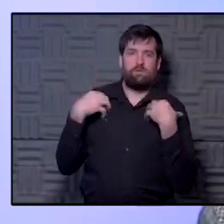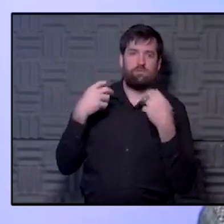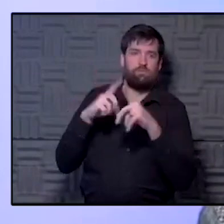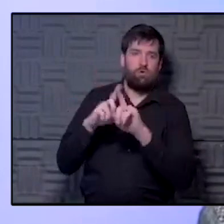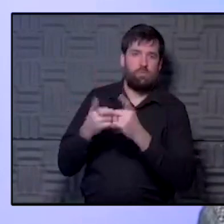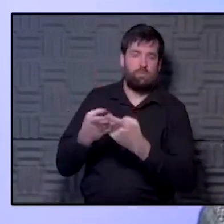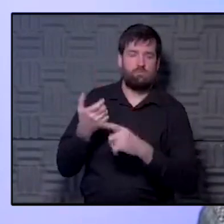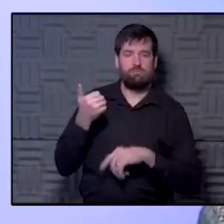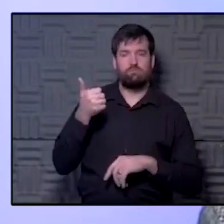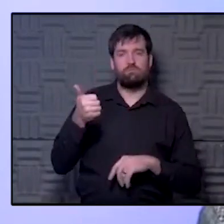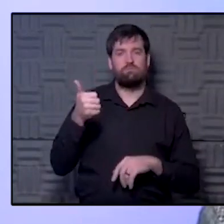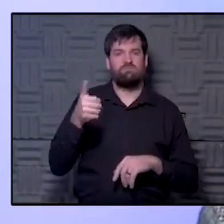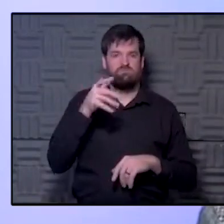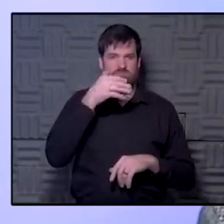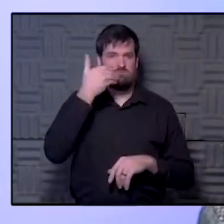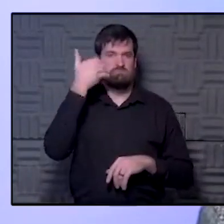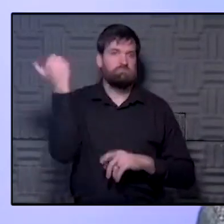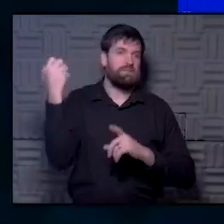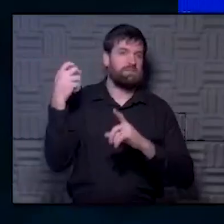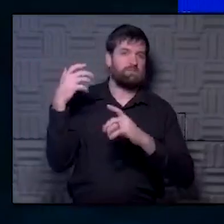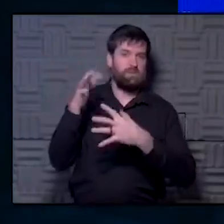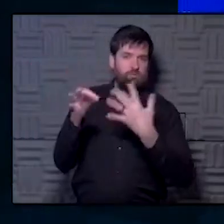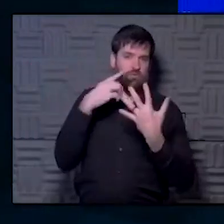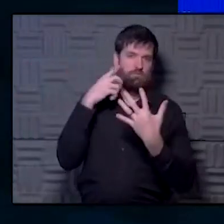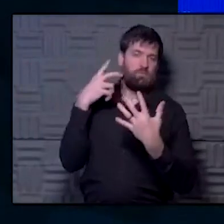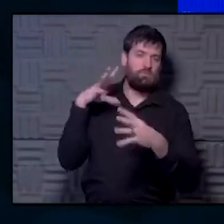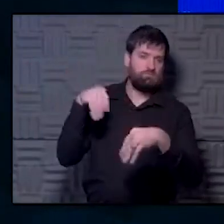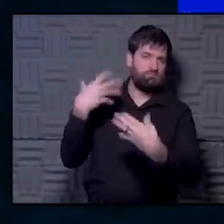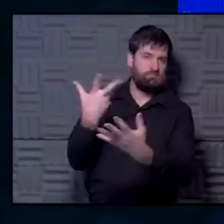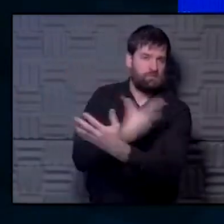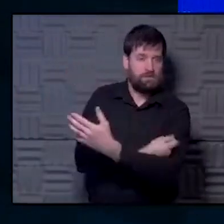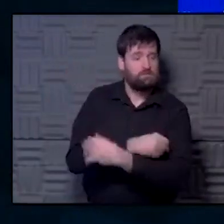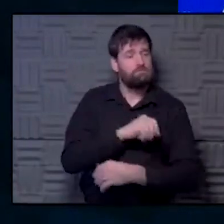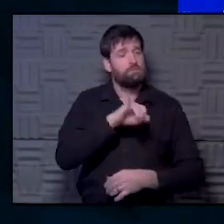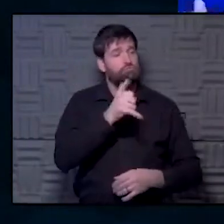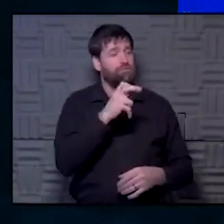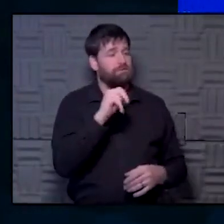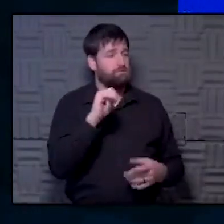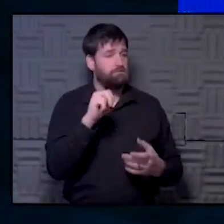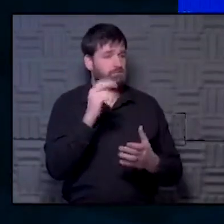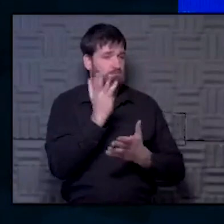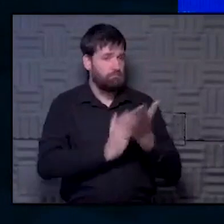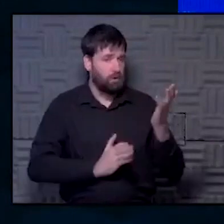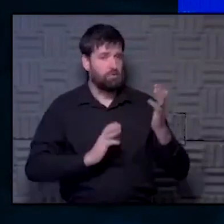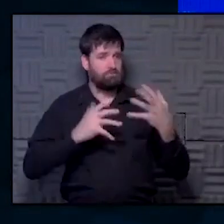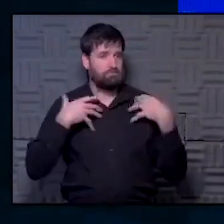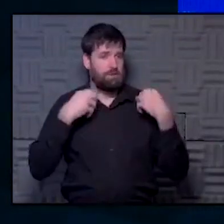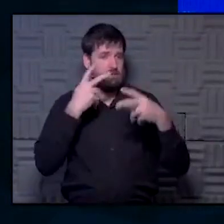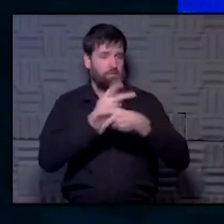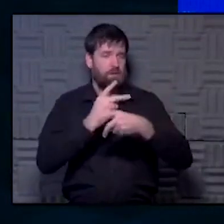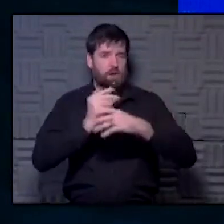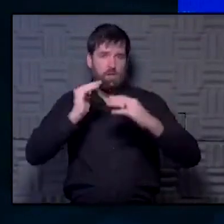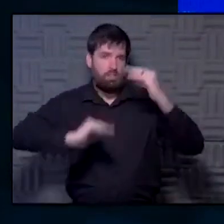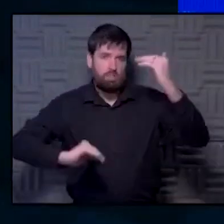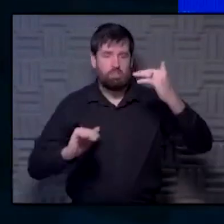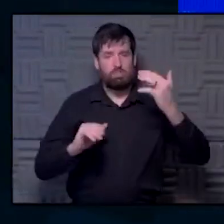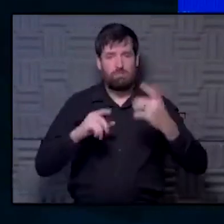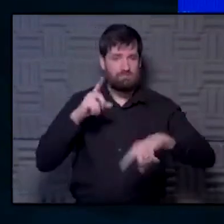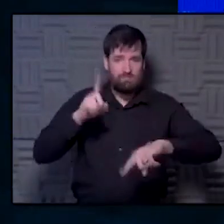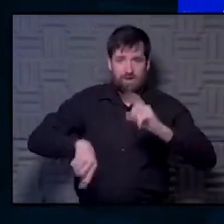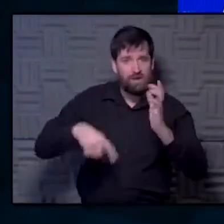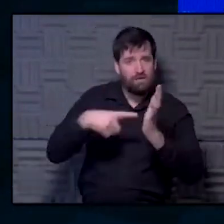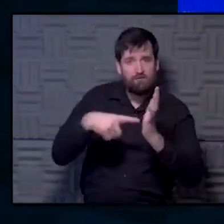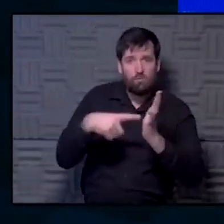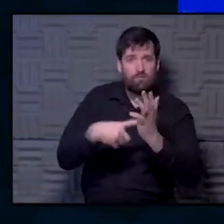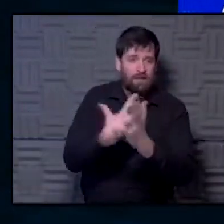They'll be your best source to get vaccinated. Jason, this has got to be part of the healthcare inequities we've been addressing. If people can't afford to get